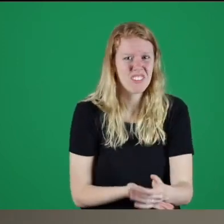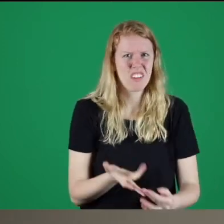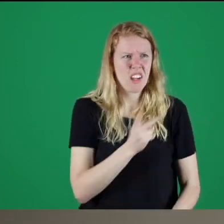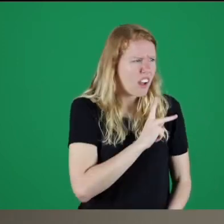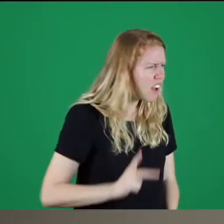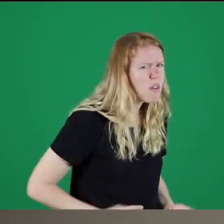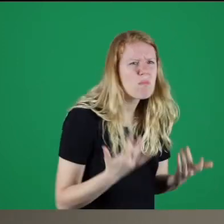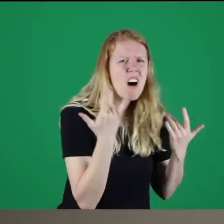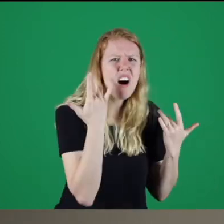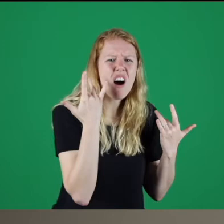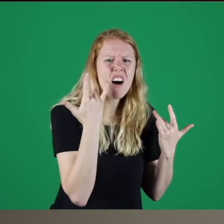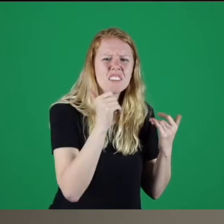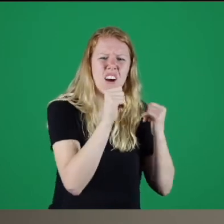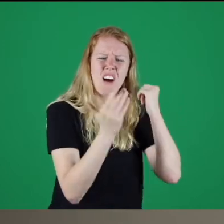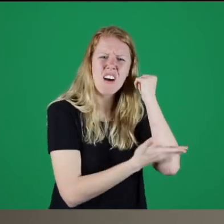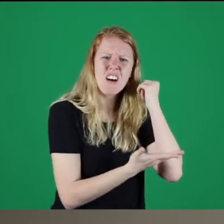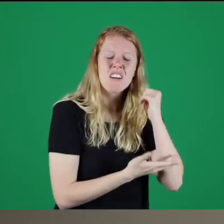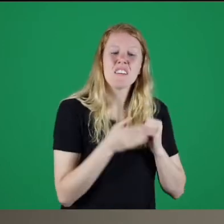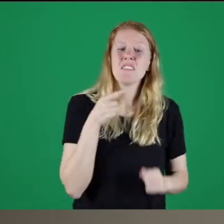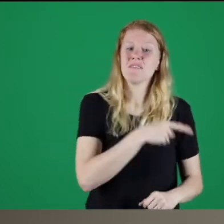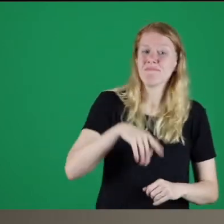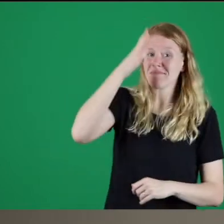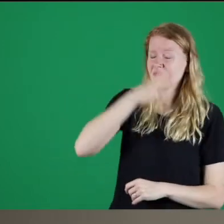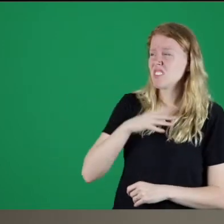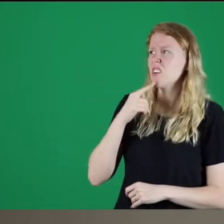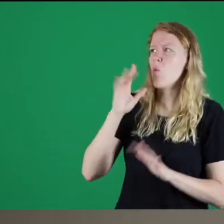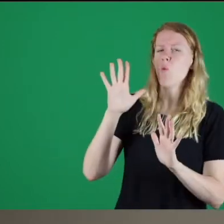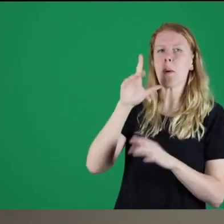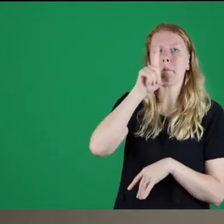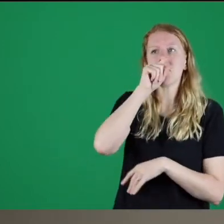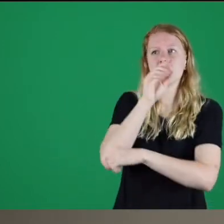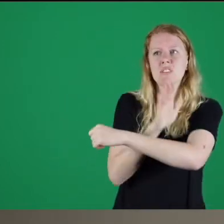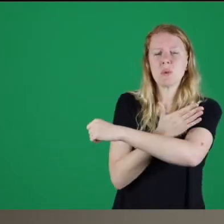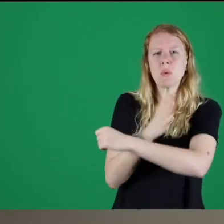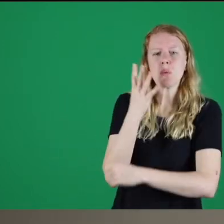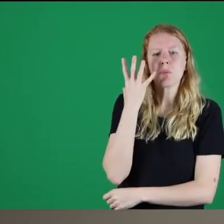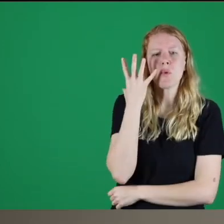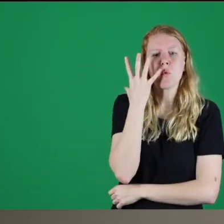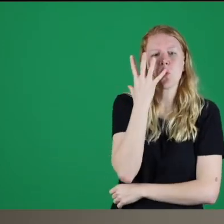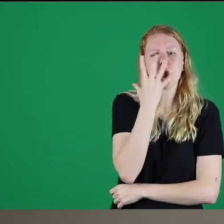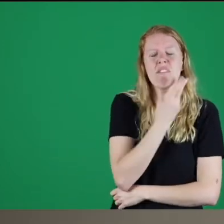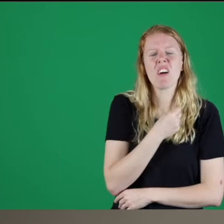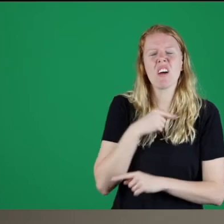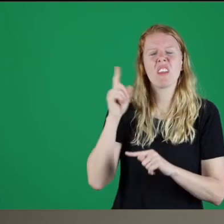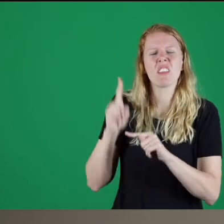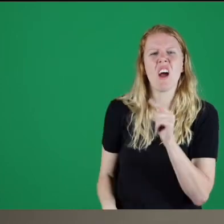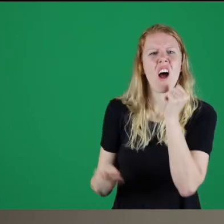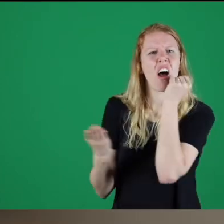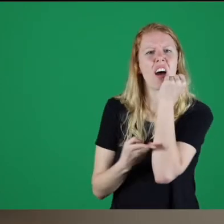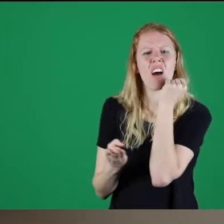said, "But why not?" And the strong men of the village said, "The song of the bird is too beautiful. We could not chop down the